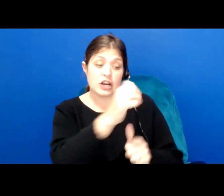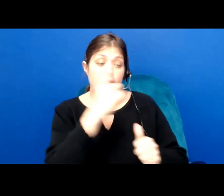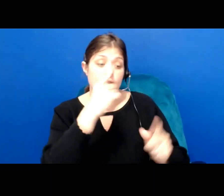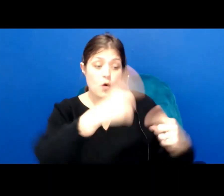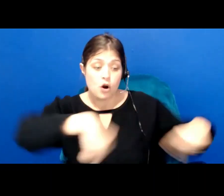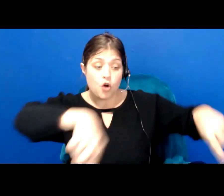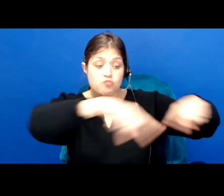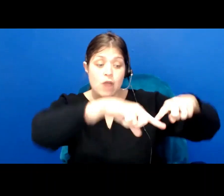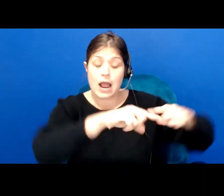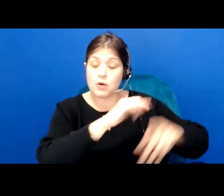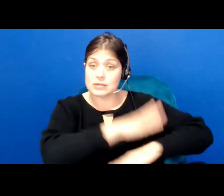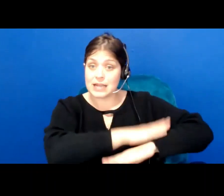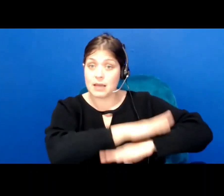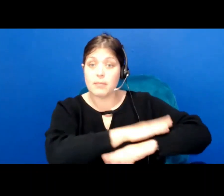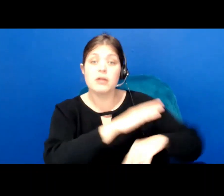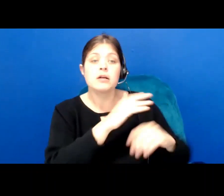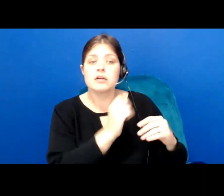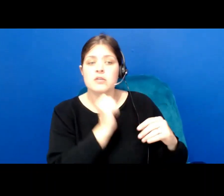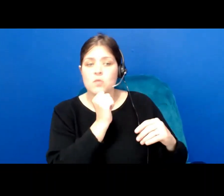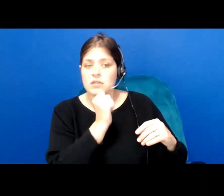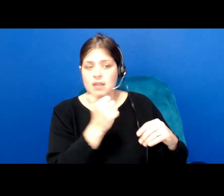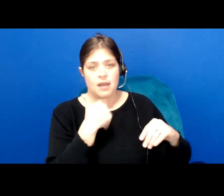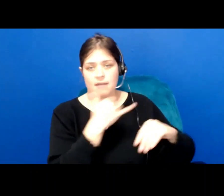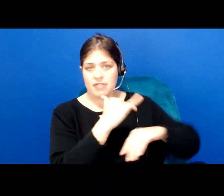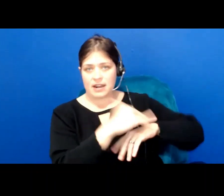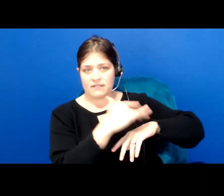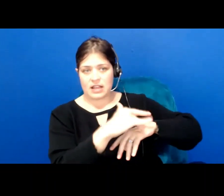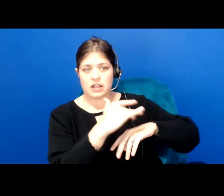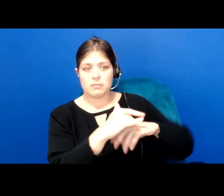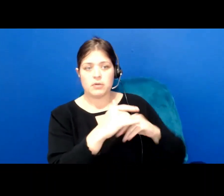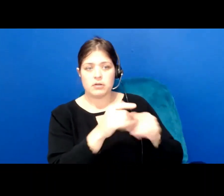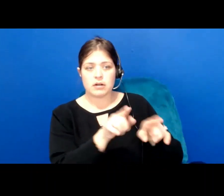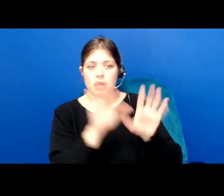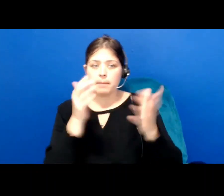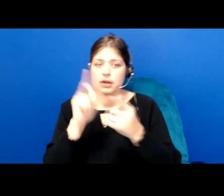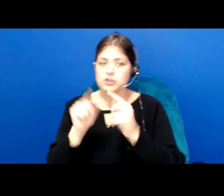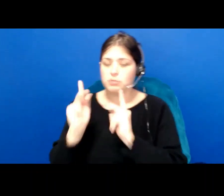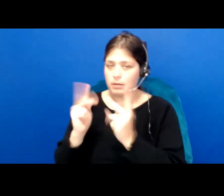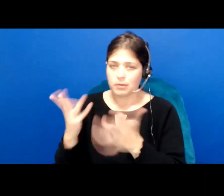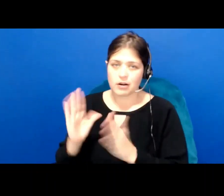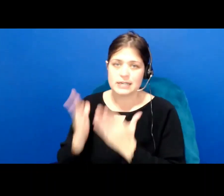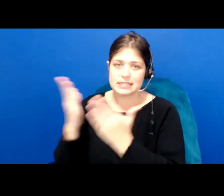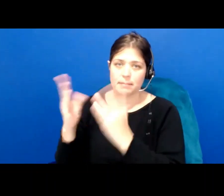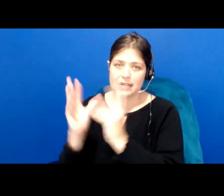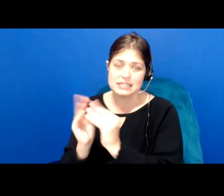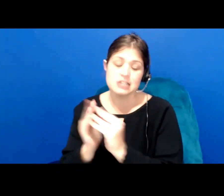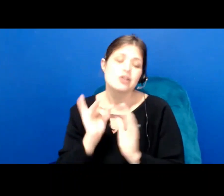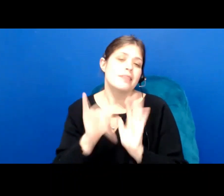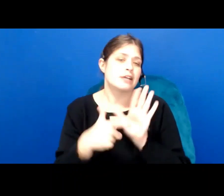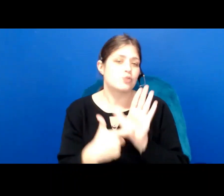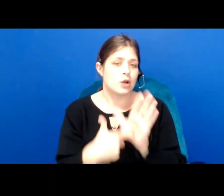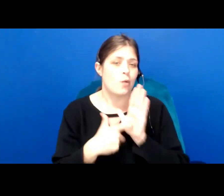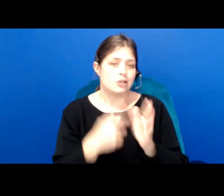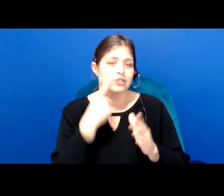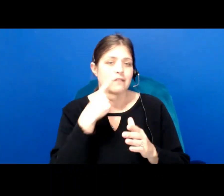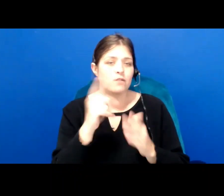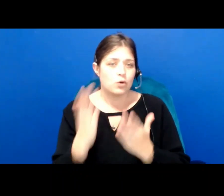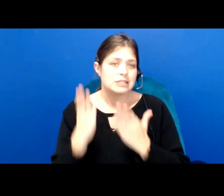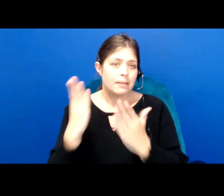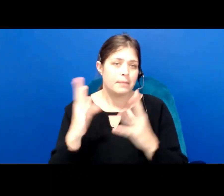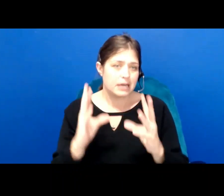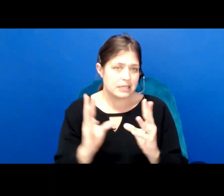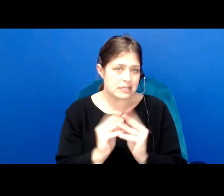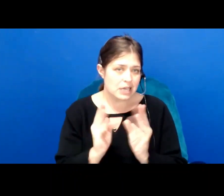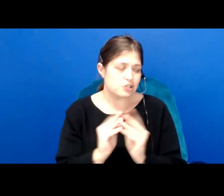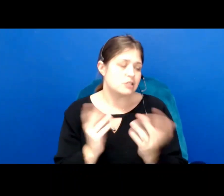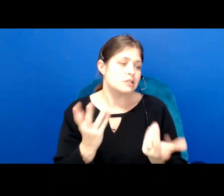that available as with those who submitted sessions. And that's a requirement of submitting sessions. It